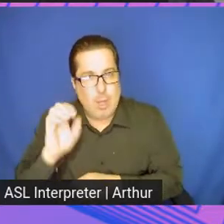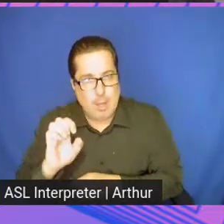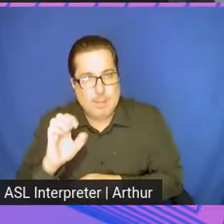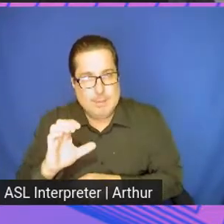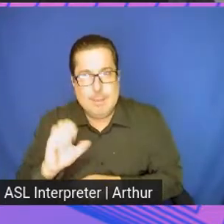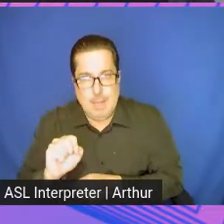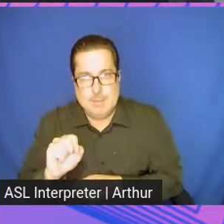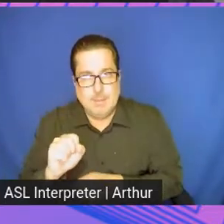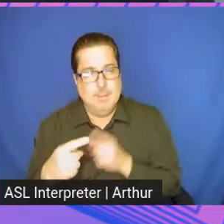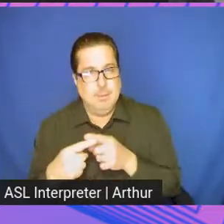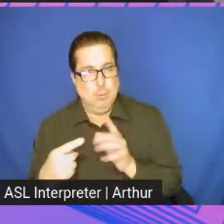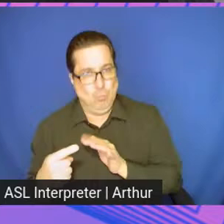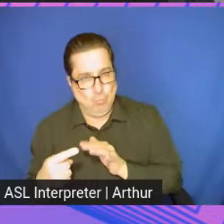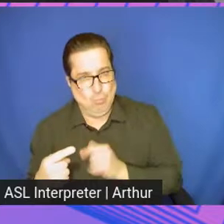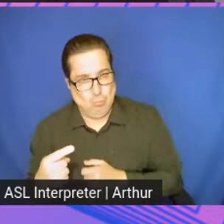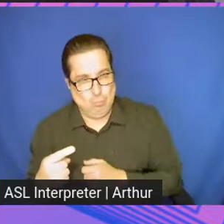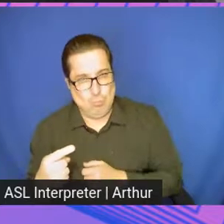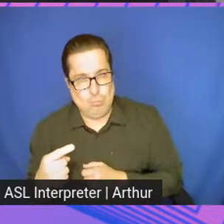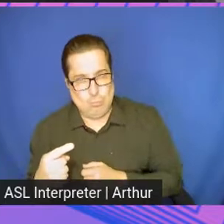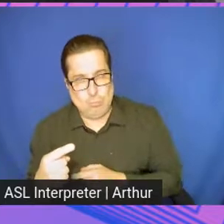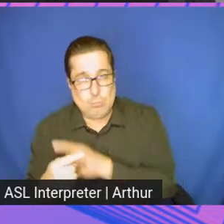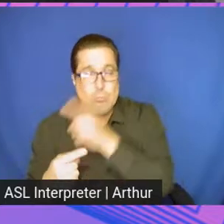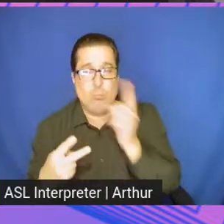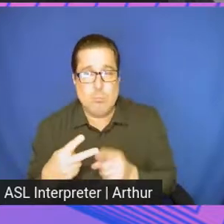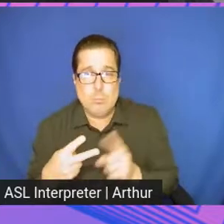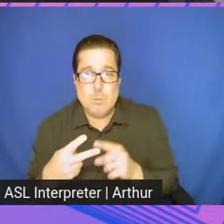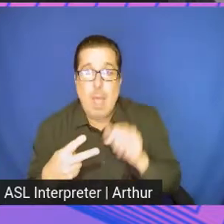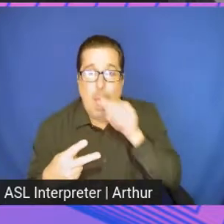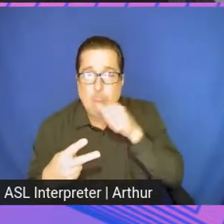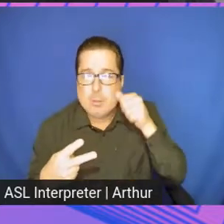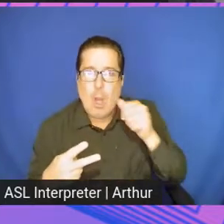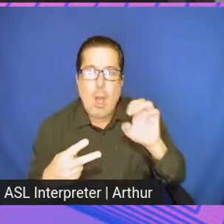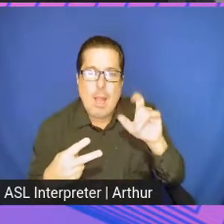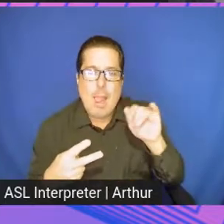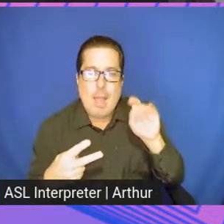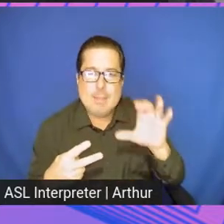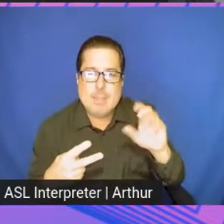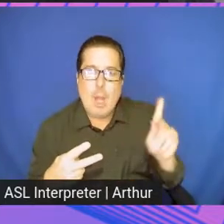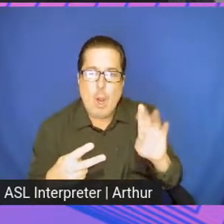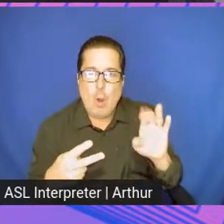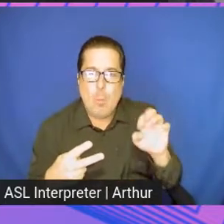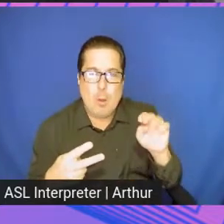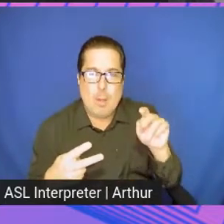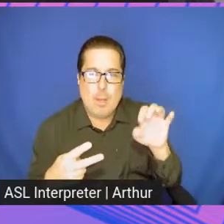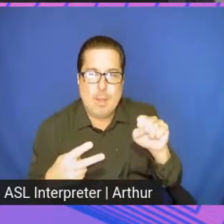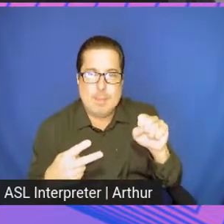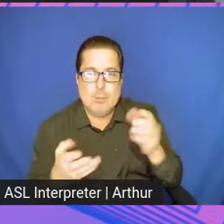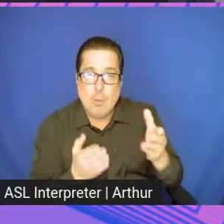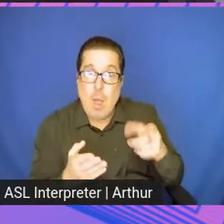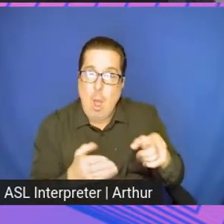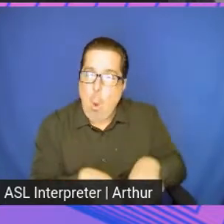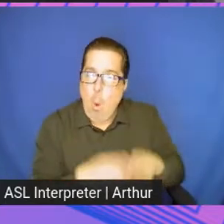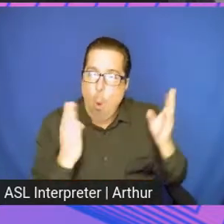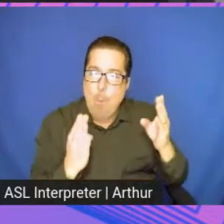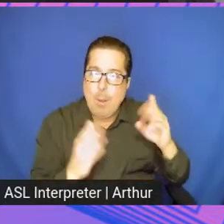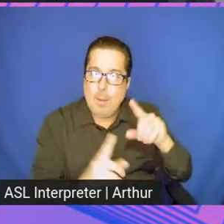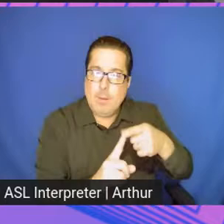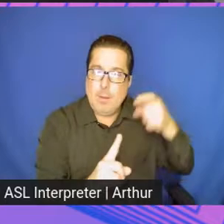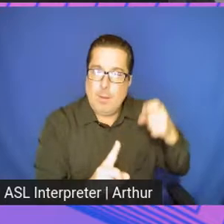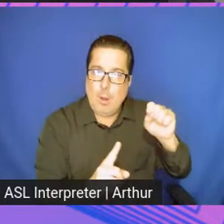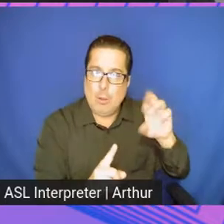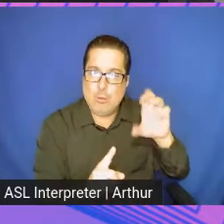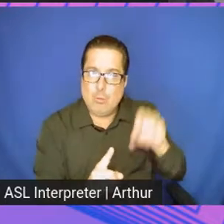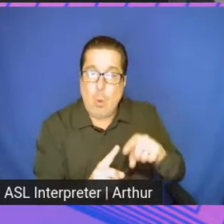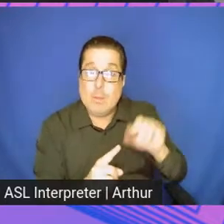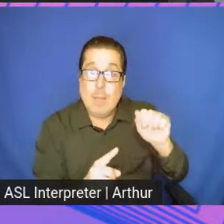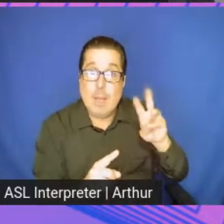then there's also Amazon Elastic Kubernetes Service. So the advantage of this option is that it's open source. And AWS is managing